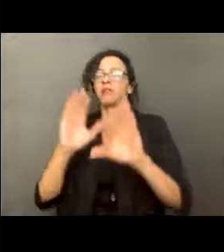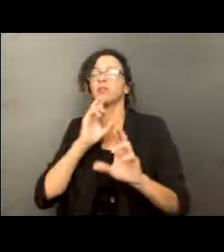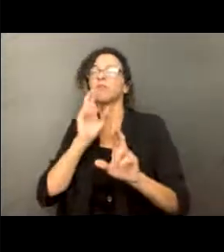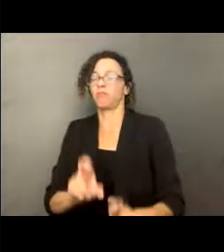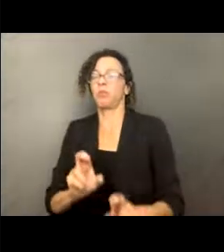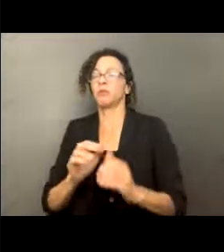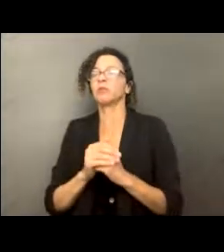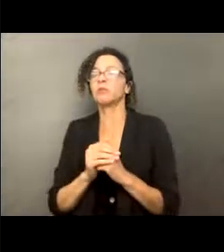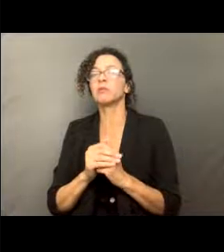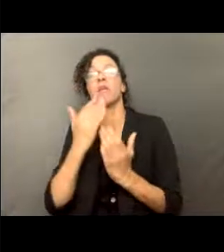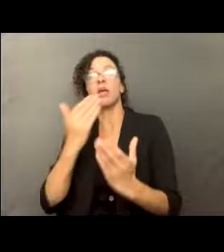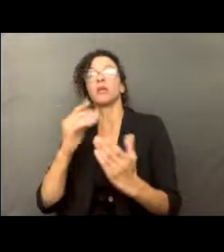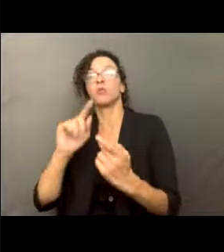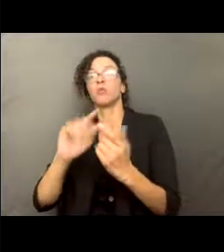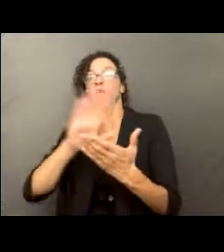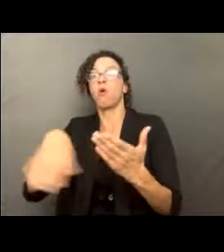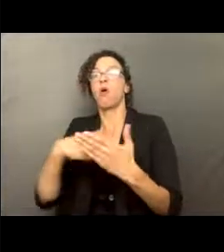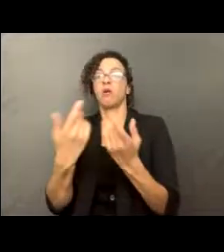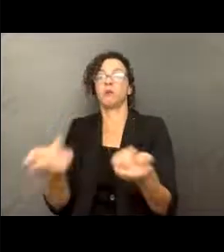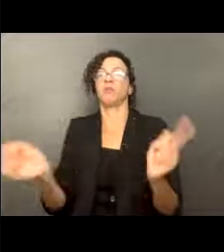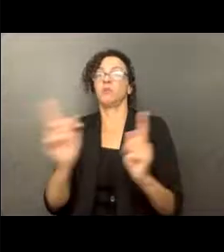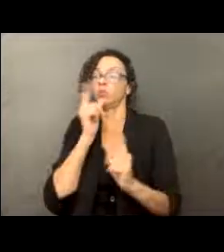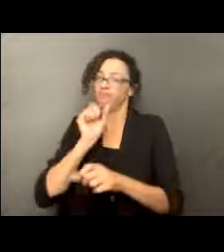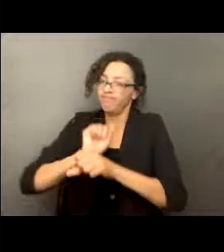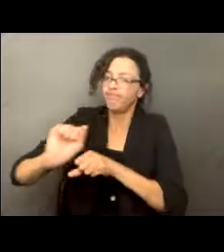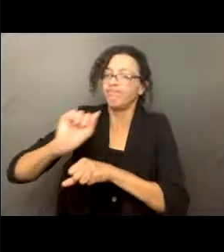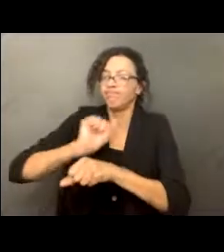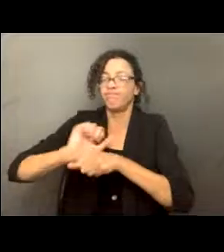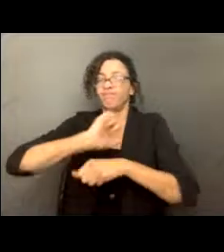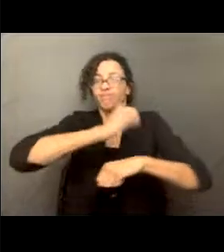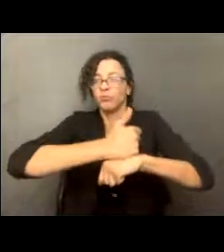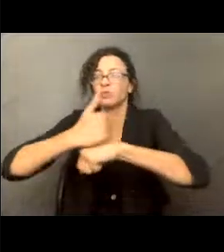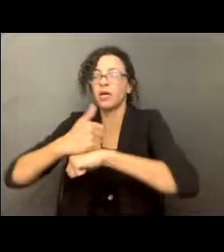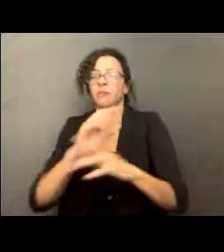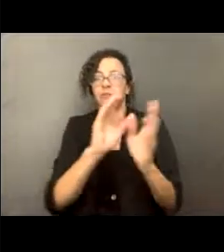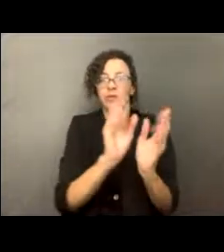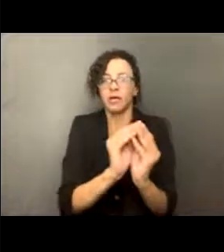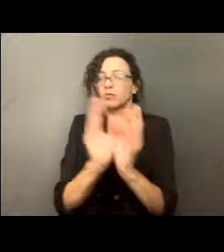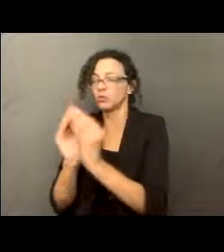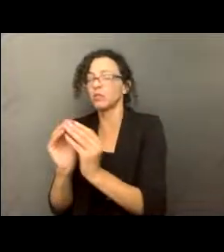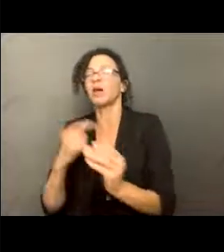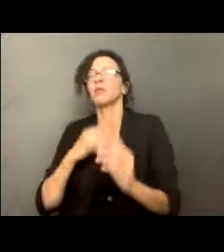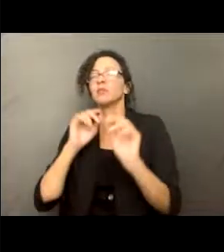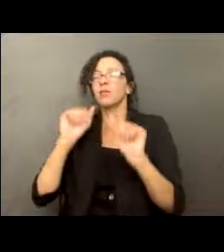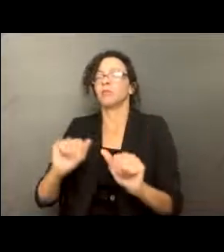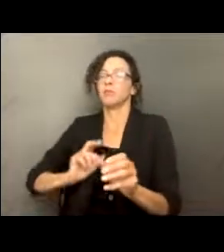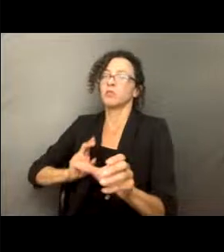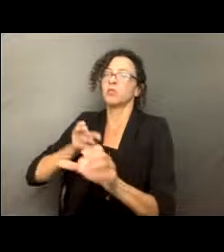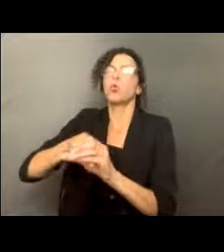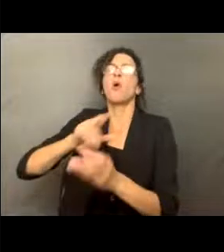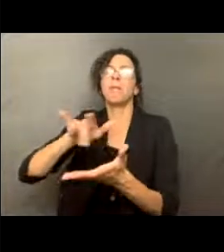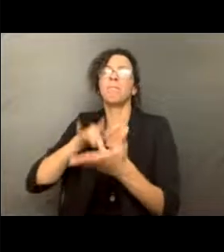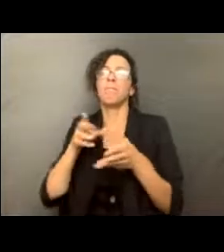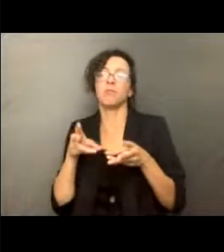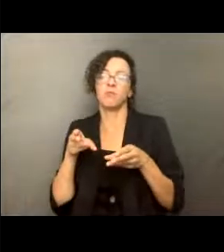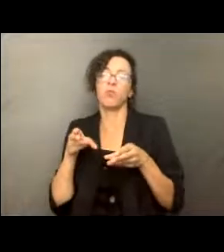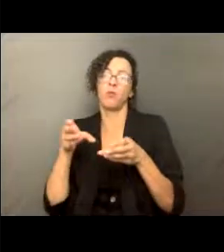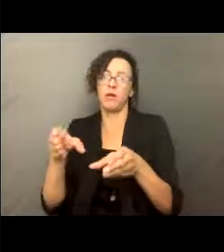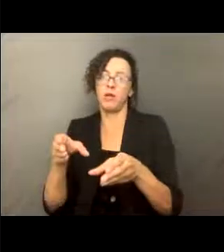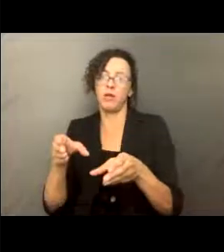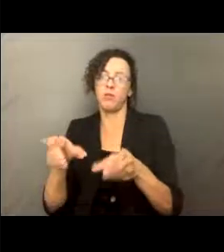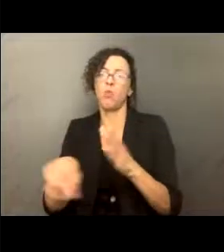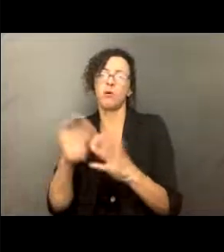you to all of you who worked on putting on these sessions. I got to join them midstream because I was appointed once they were already